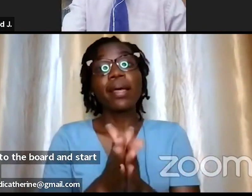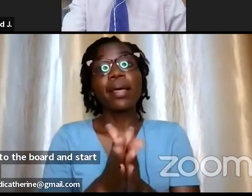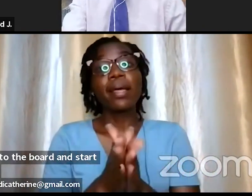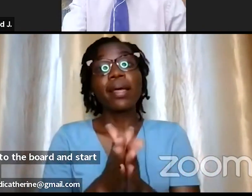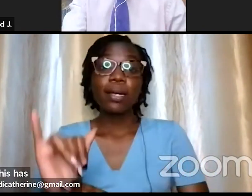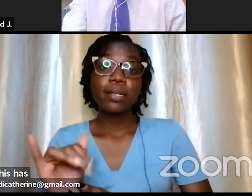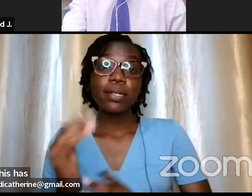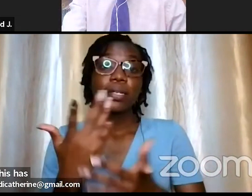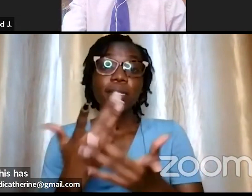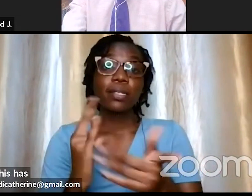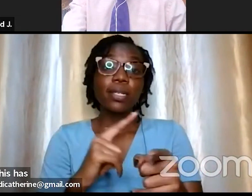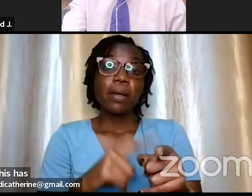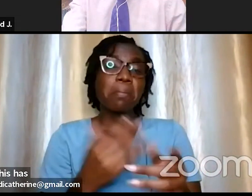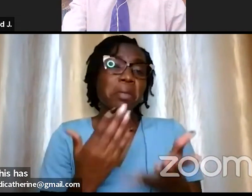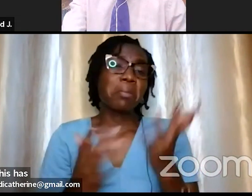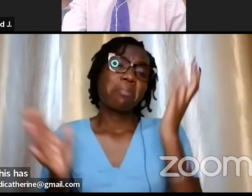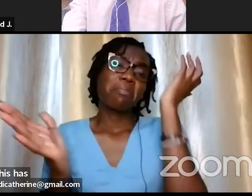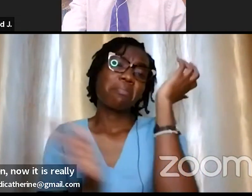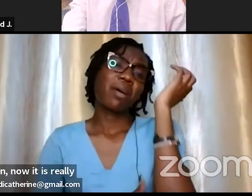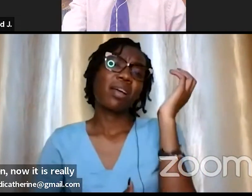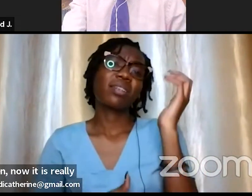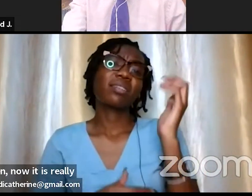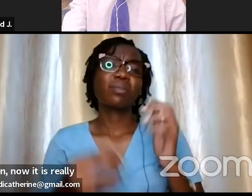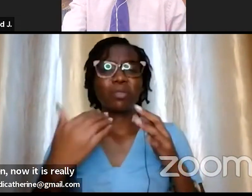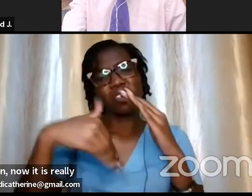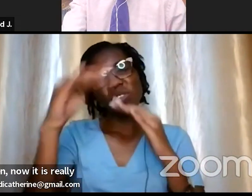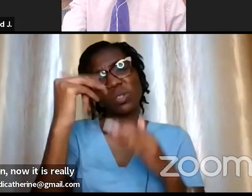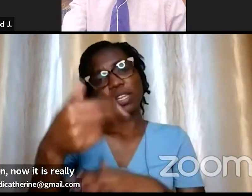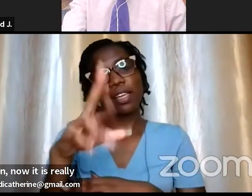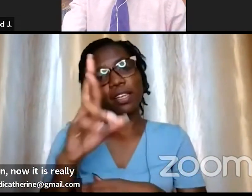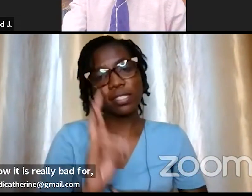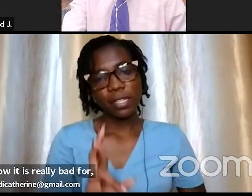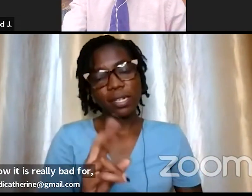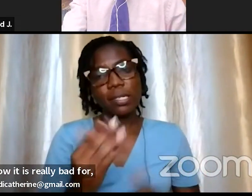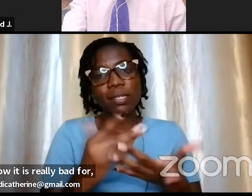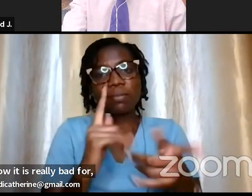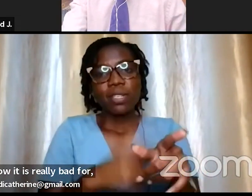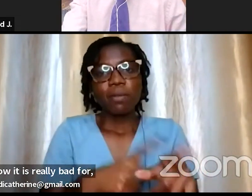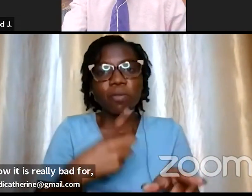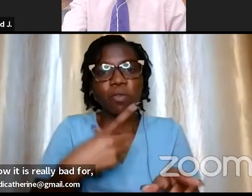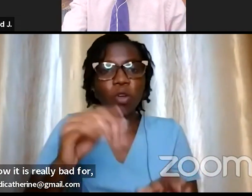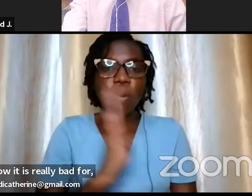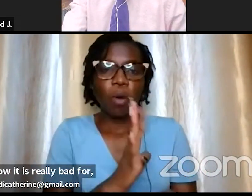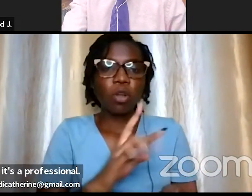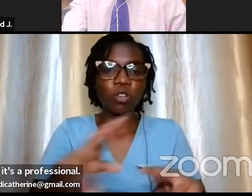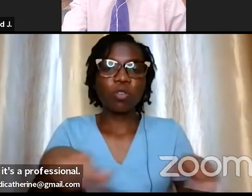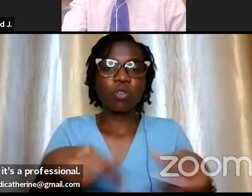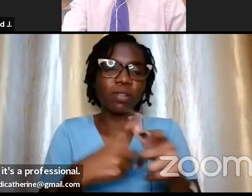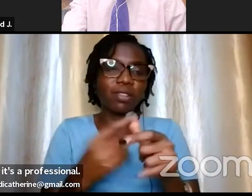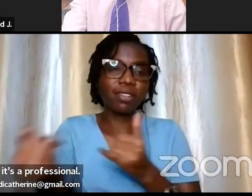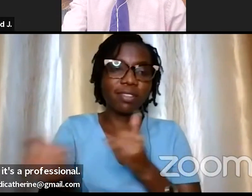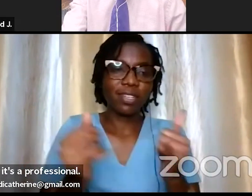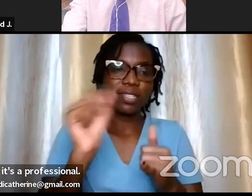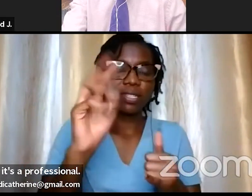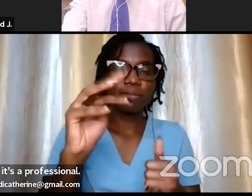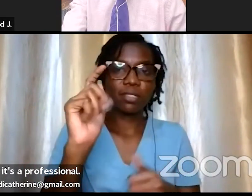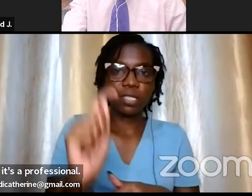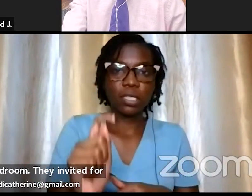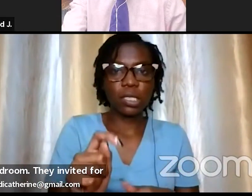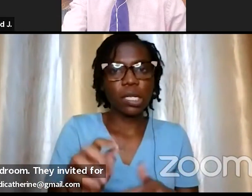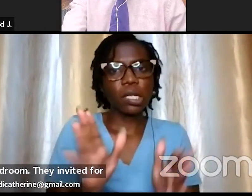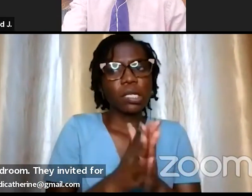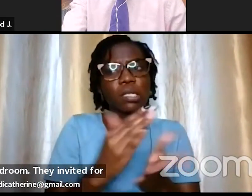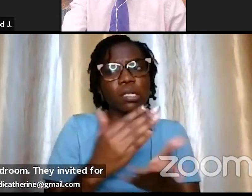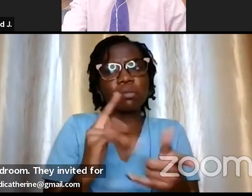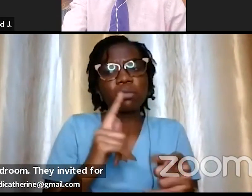bad for especially female practitioner, HR professionals. They sometimes go into the boardroom, they're invited for the SMT. By the way, if you're running an